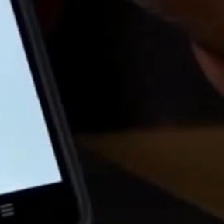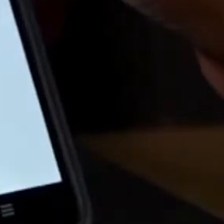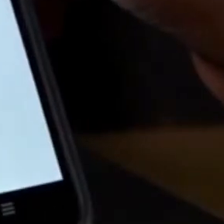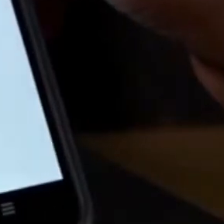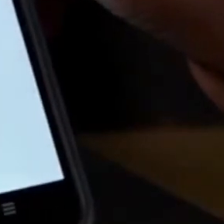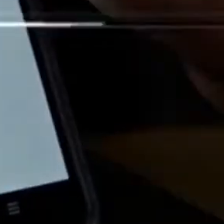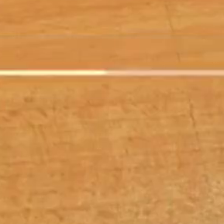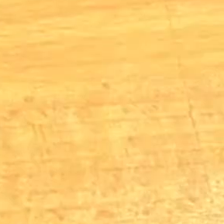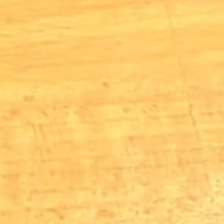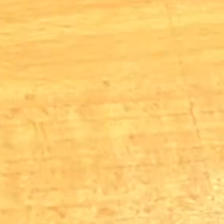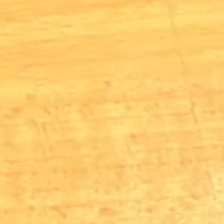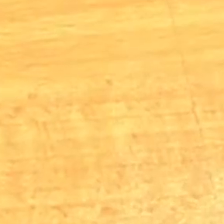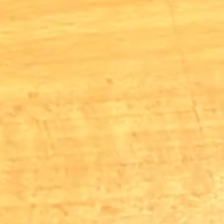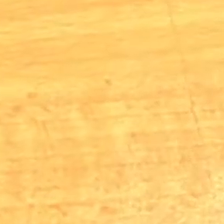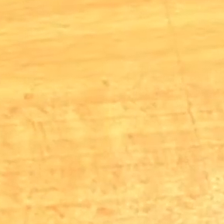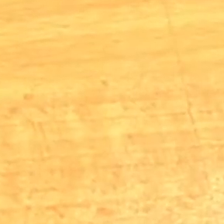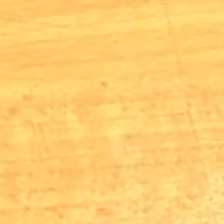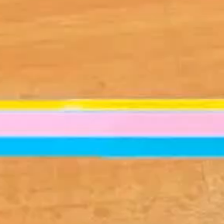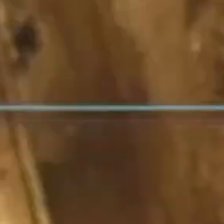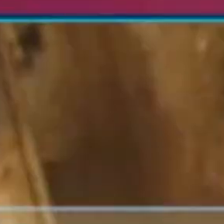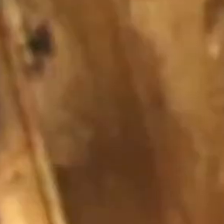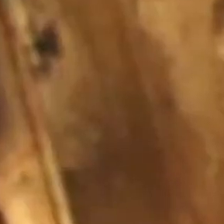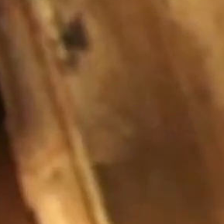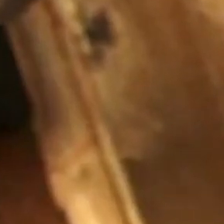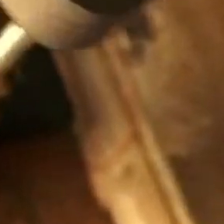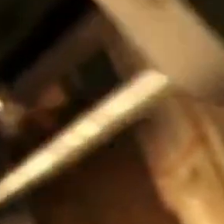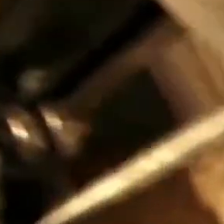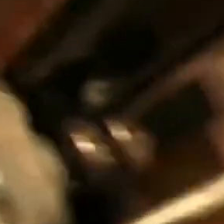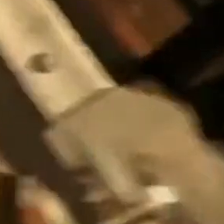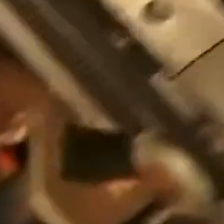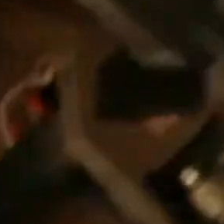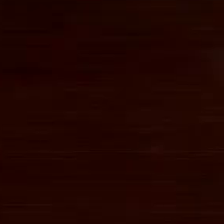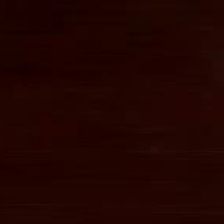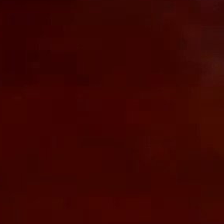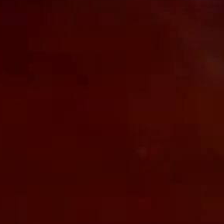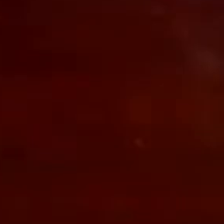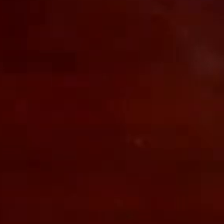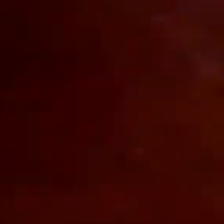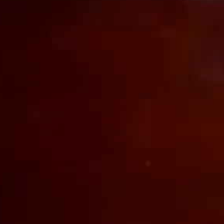industrial revolution, decoded in a language, all for one for all.